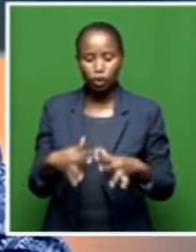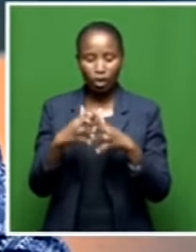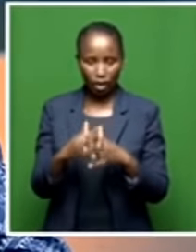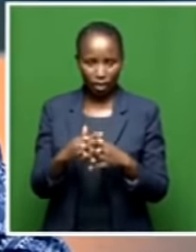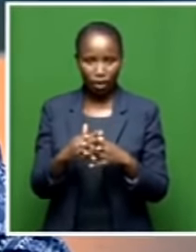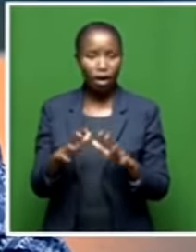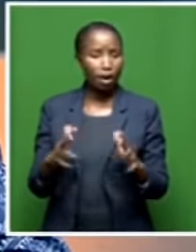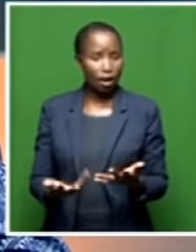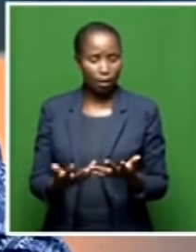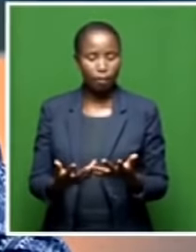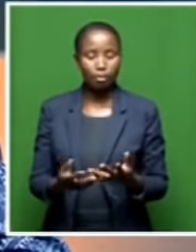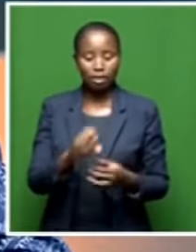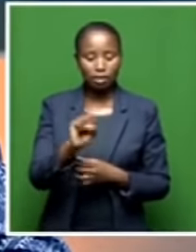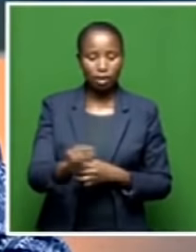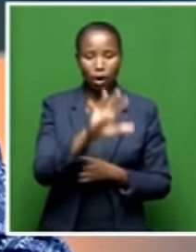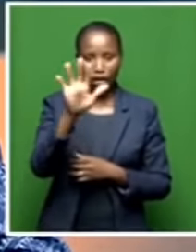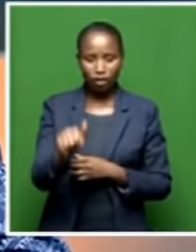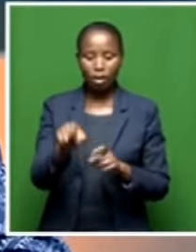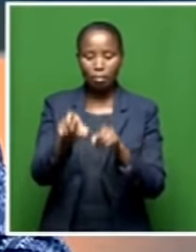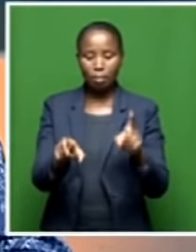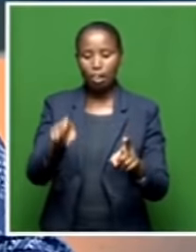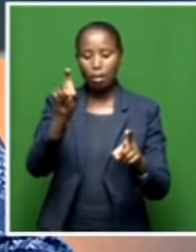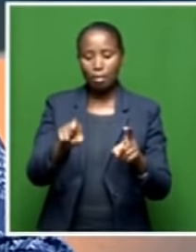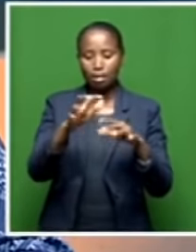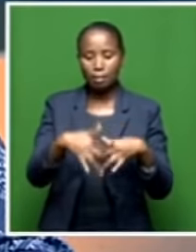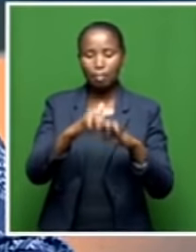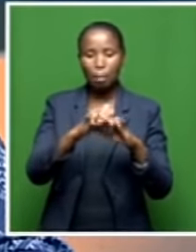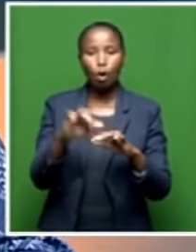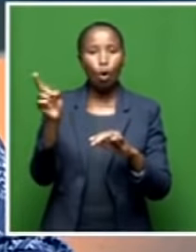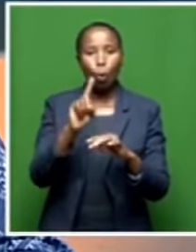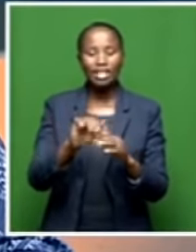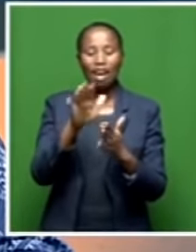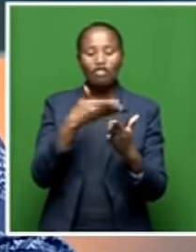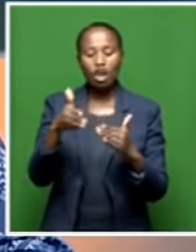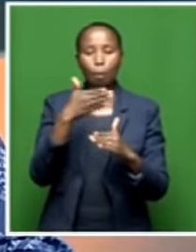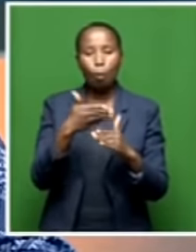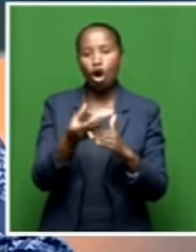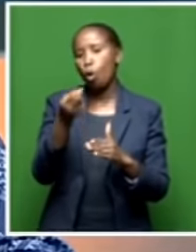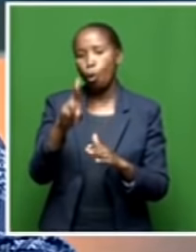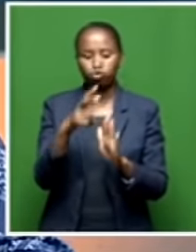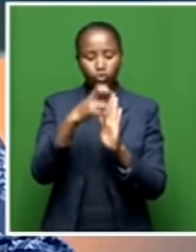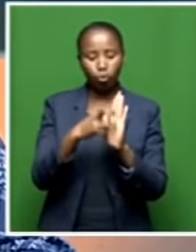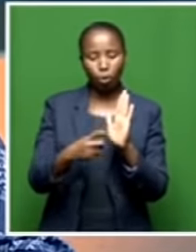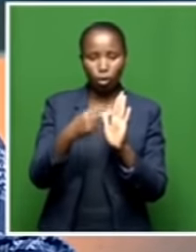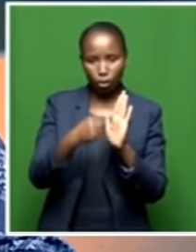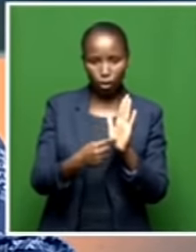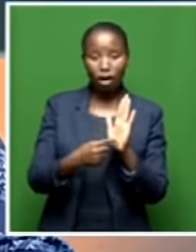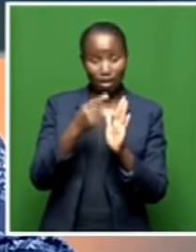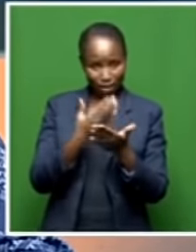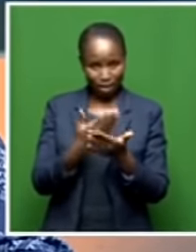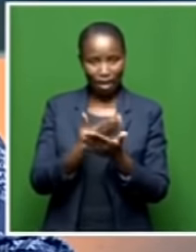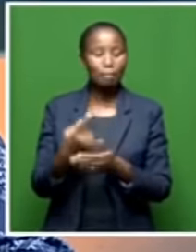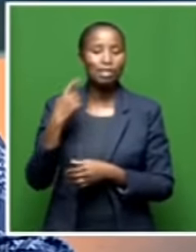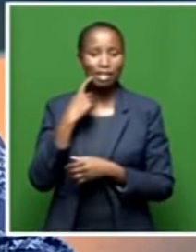framework that will be able to determine how the players in a coalition are supposed